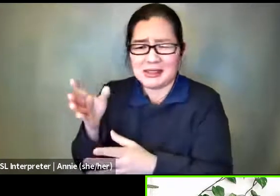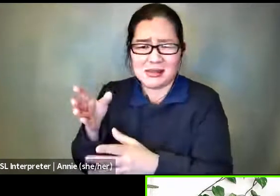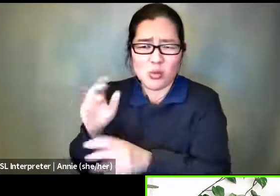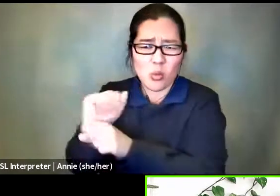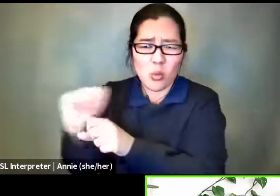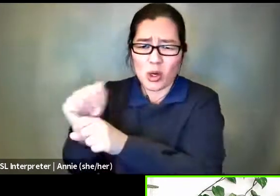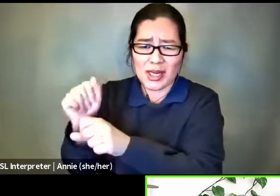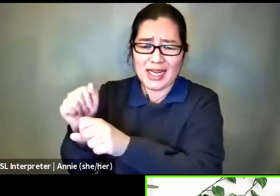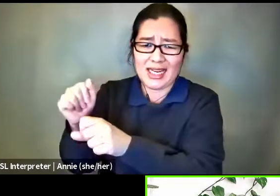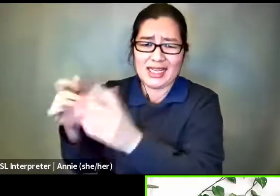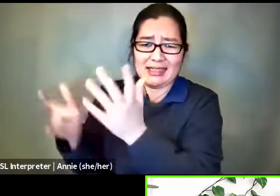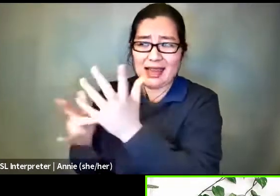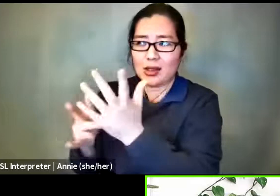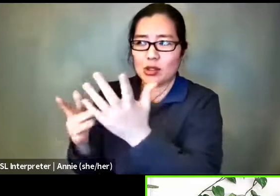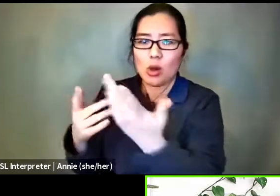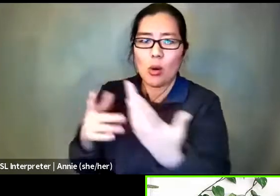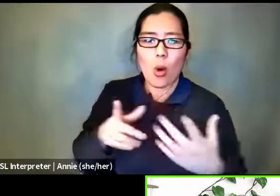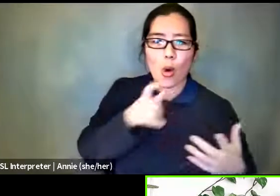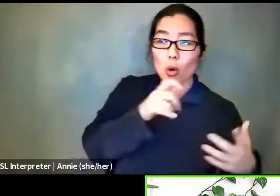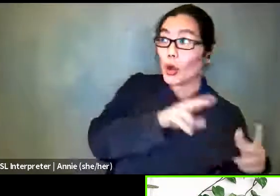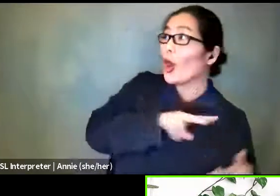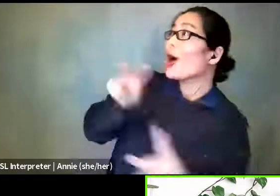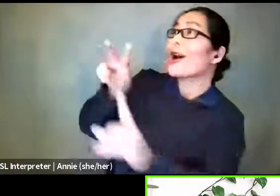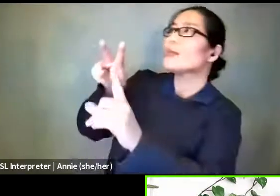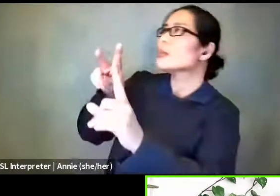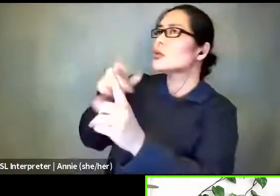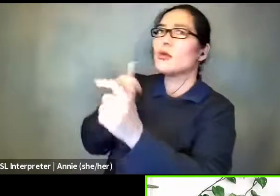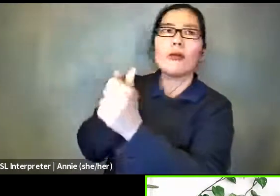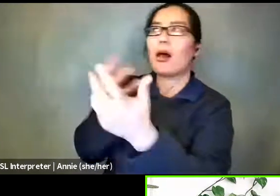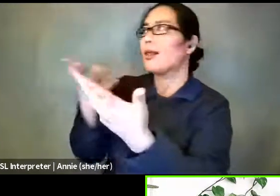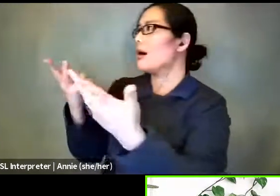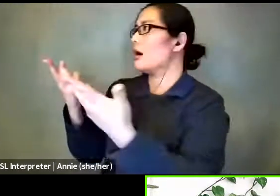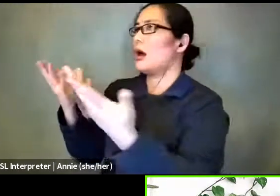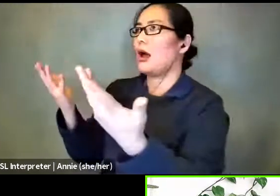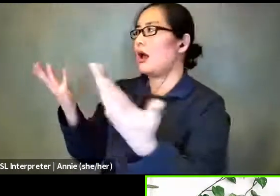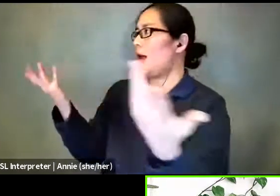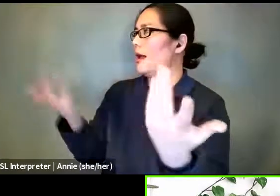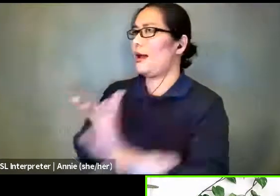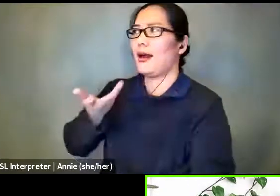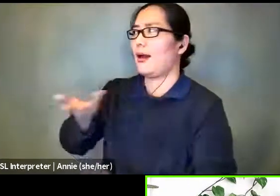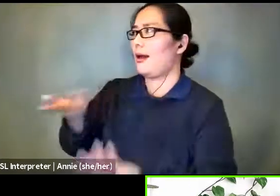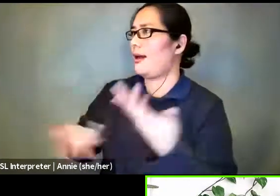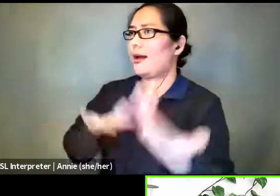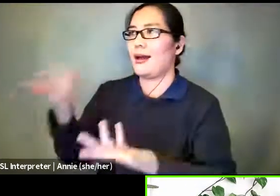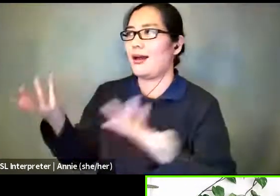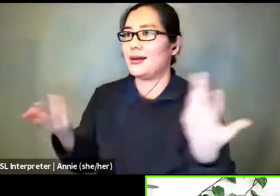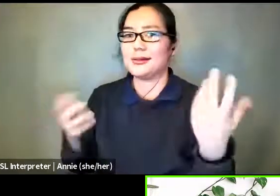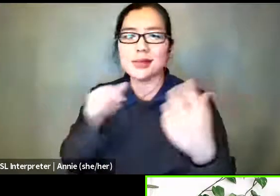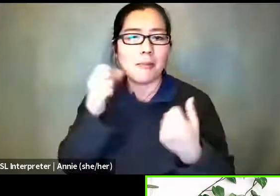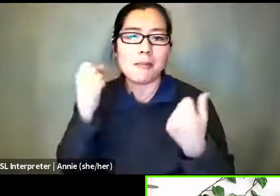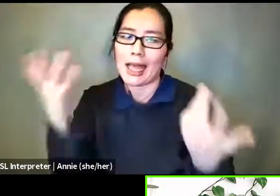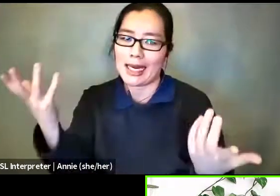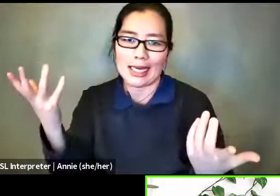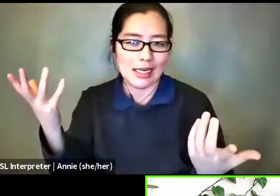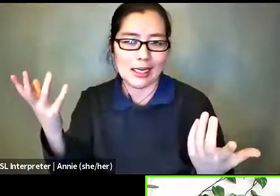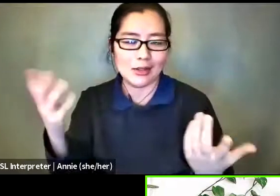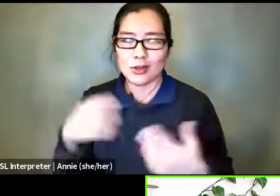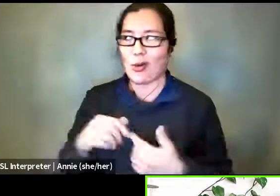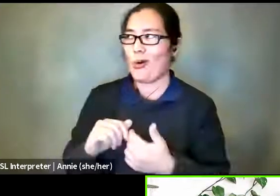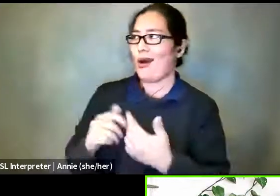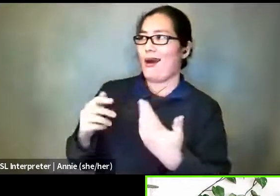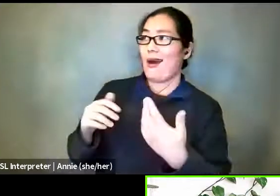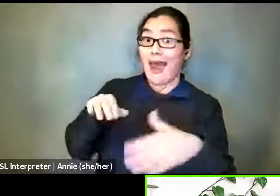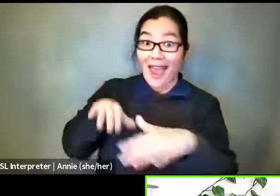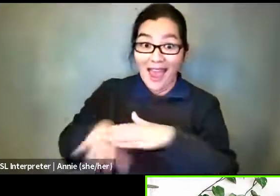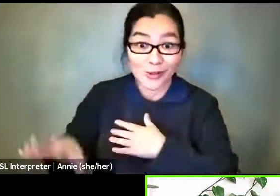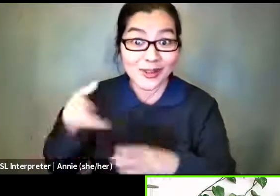few folks that you can see in spaces like this. It's just I'm so glad you invited me to actually see folks who look like